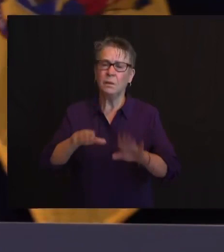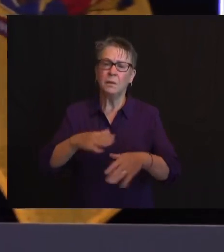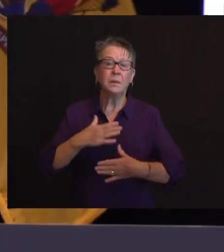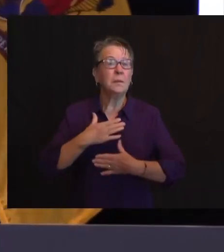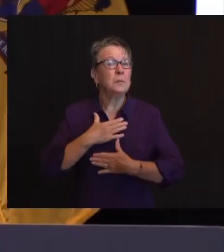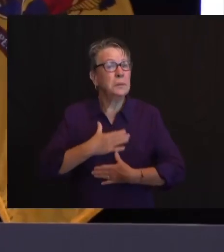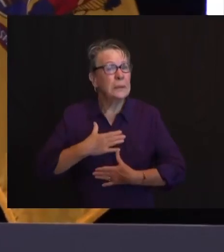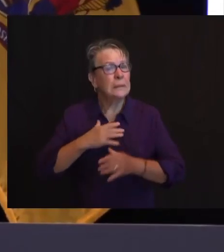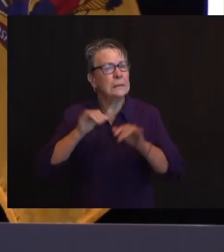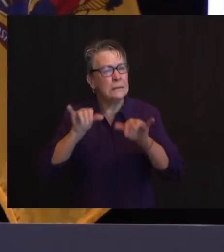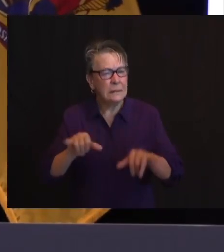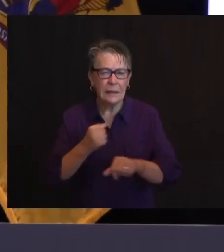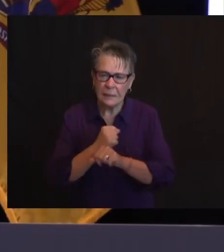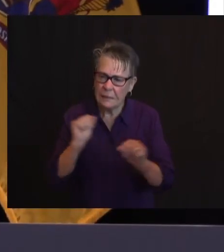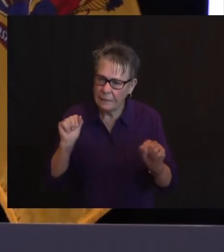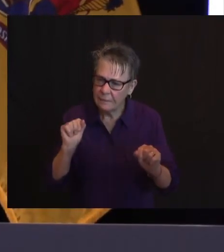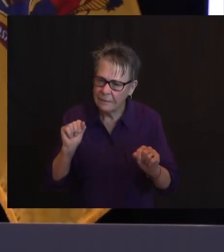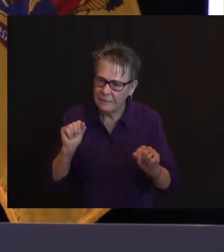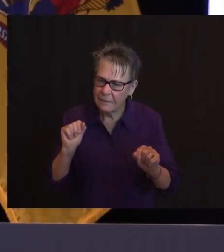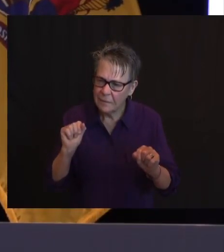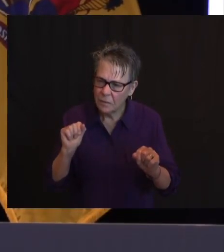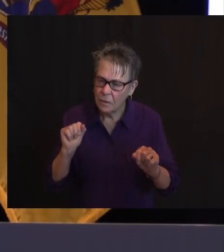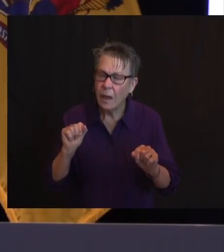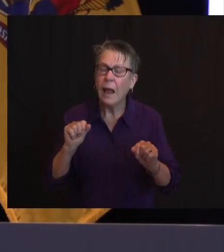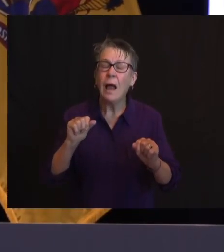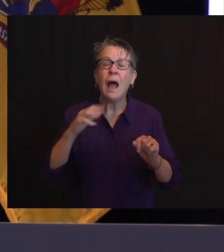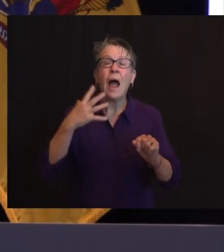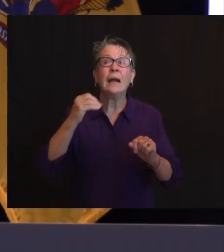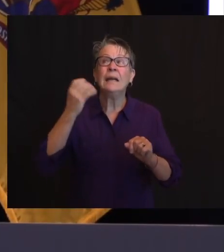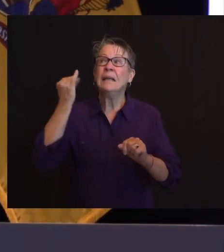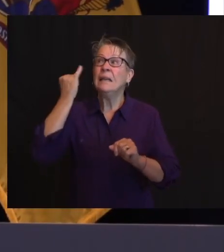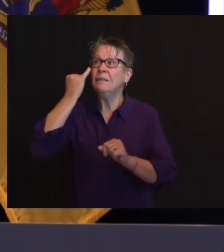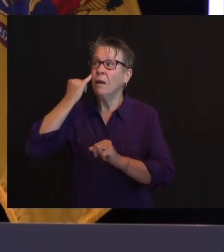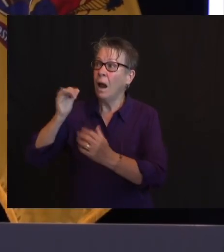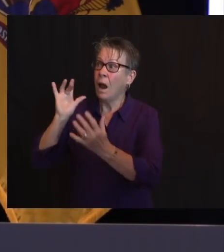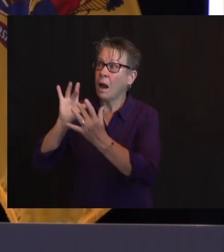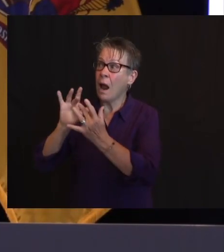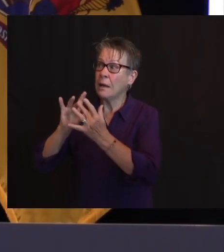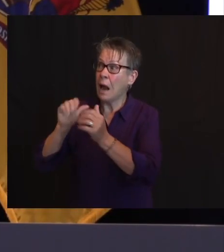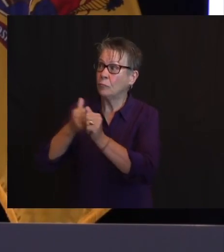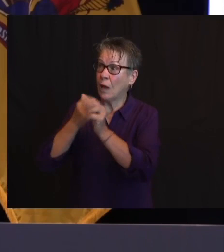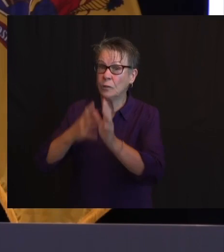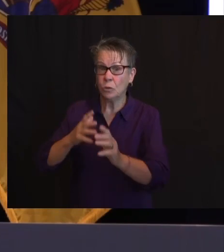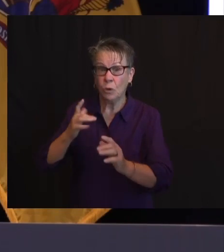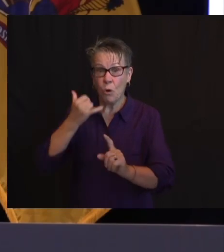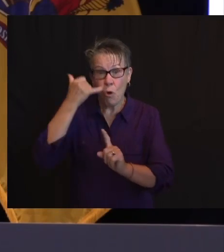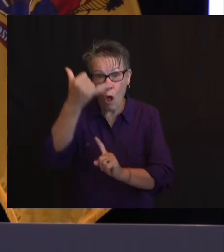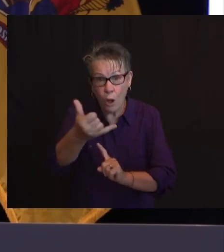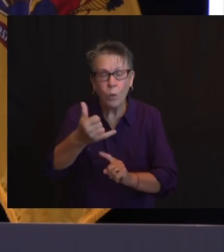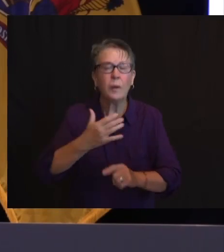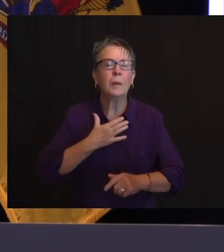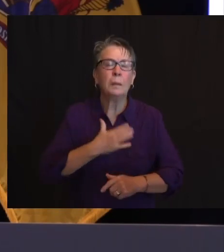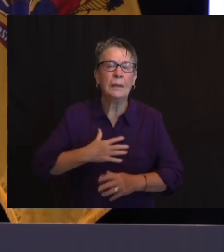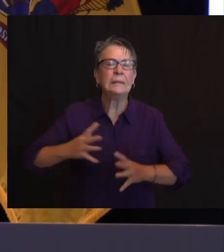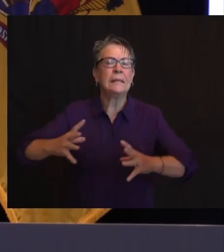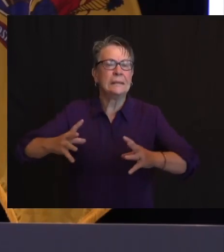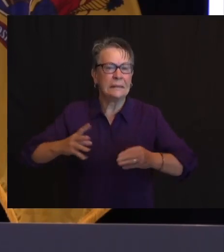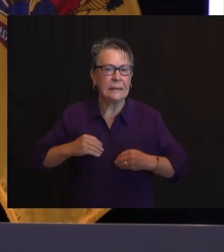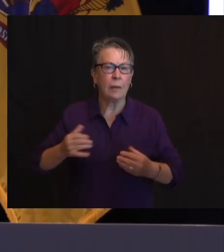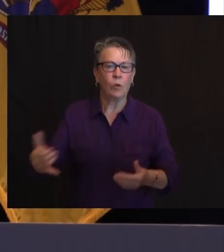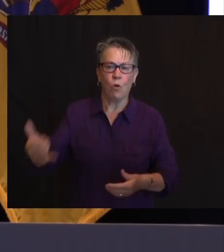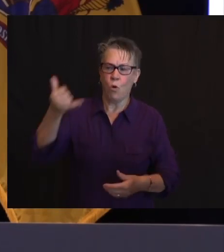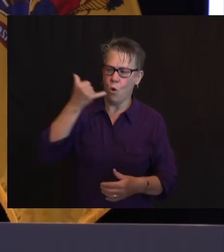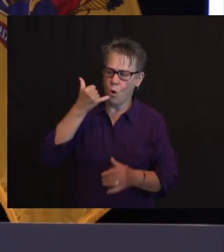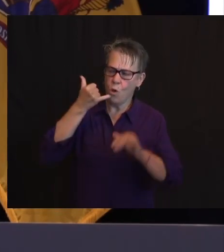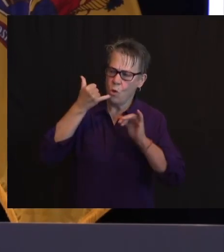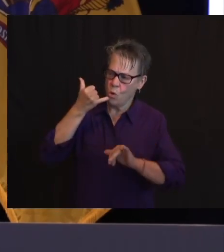you. And your words regarding mental health, opioid addiction, alcohol use, et cetera, are extremely well